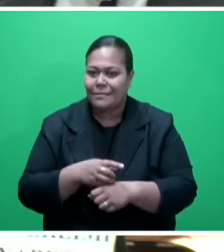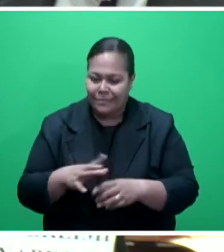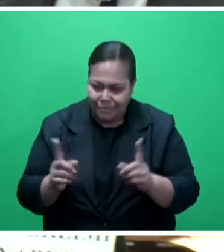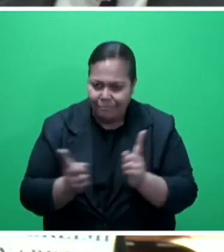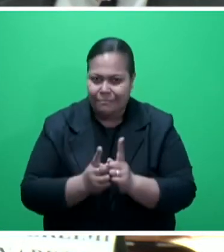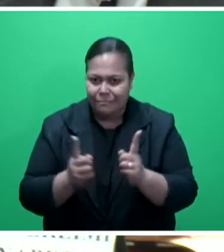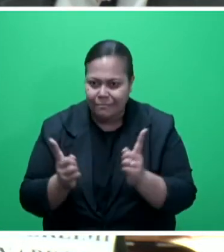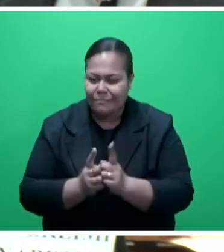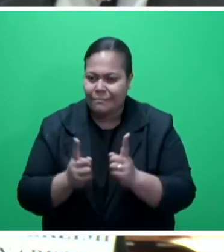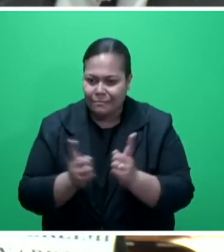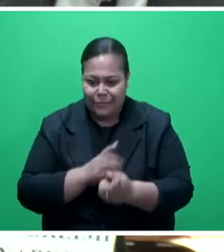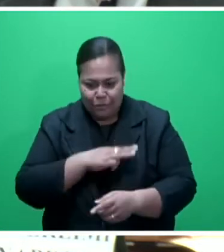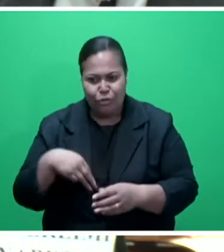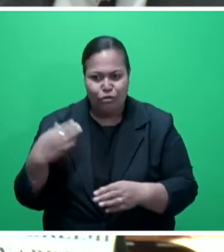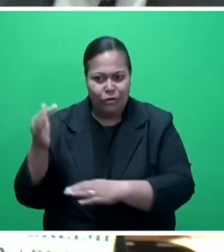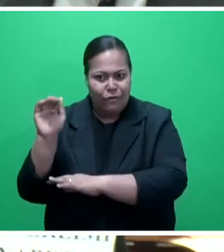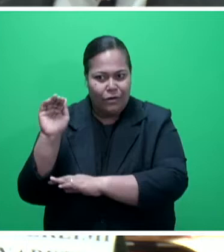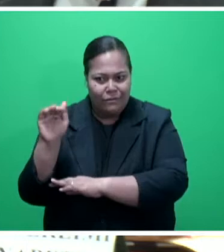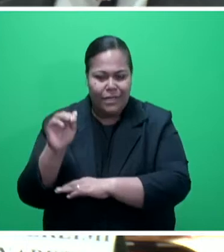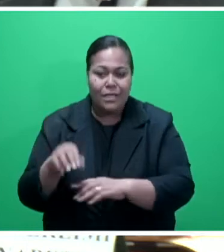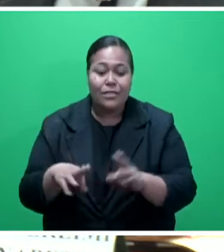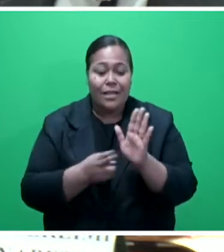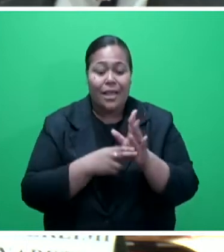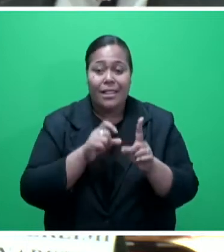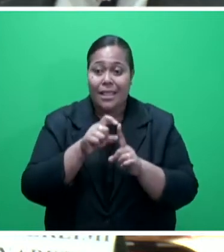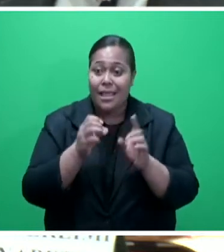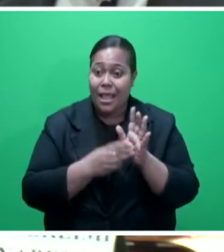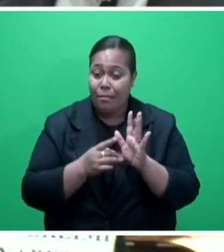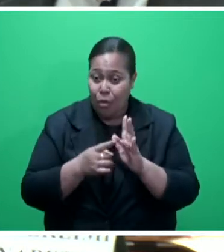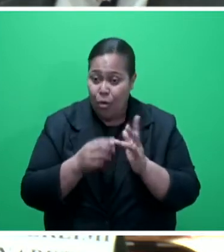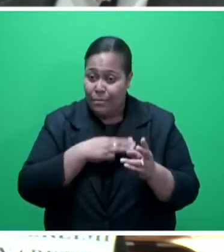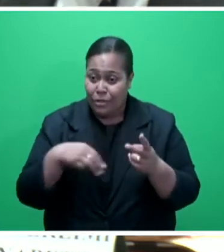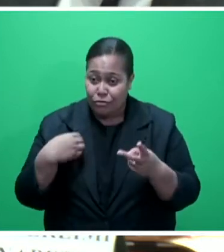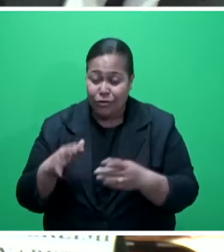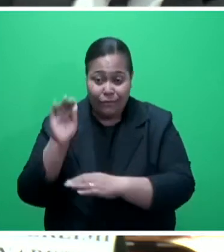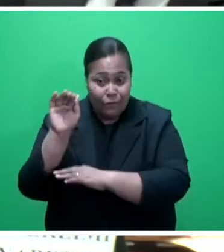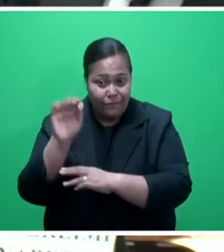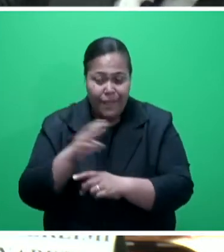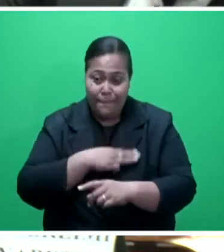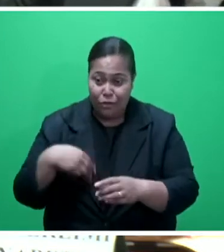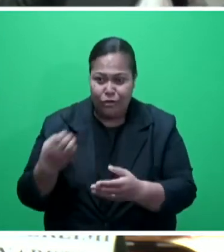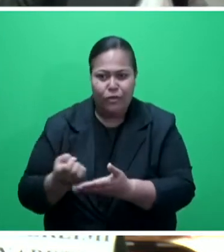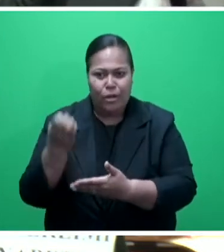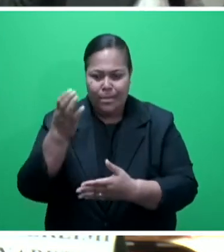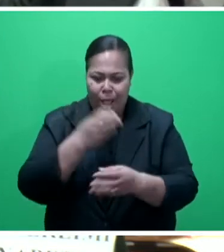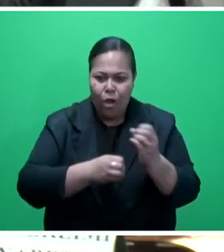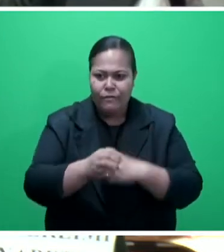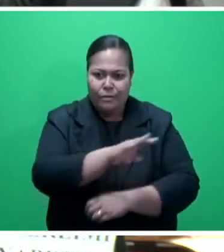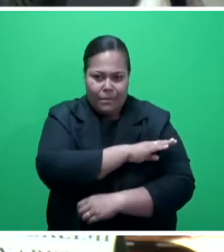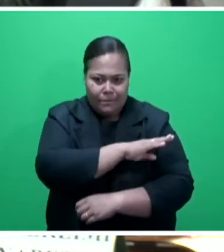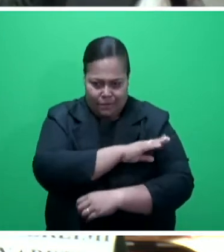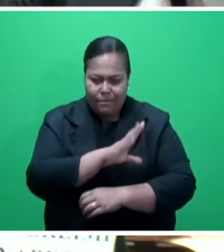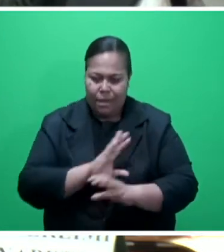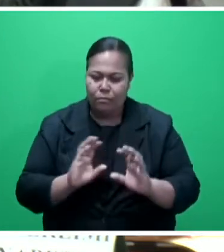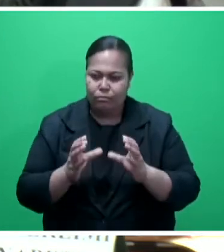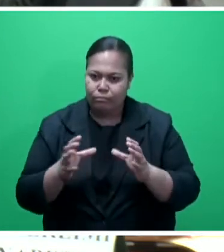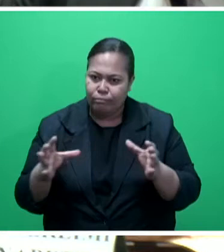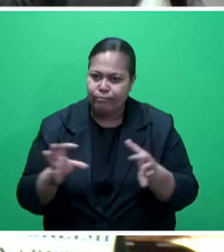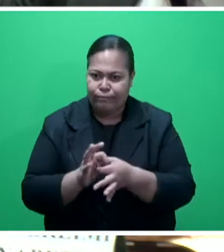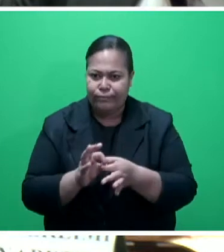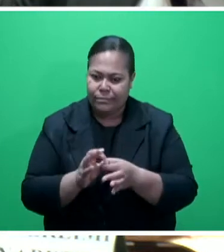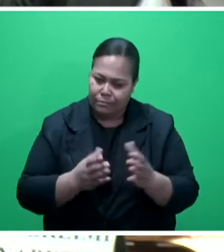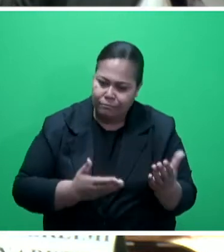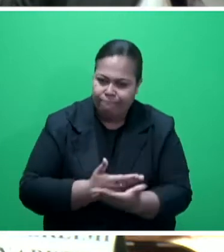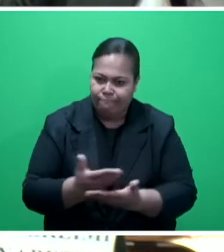Affairs, and a government team comprising NDMO, Ministry of Foreign Affairs, Ministry of Economy, and the Office of the Prime Minister coordinated donor